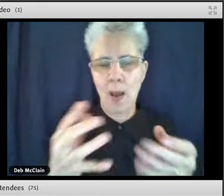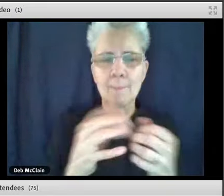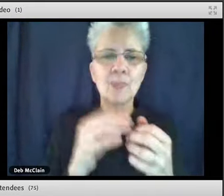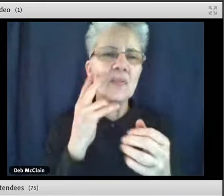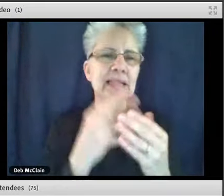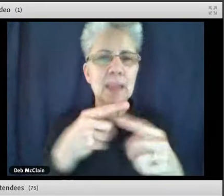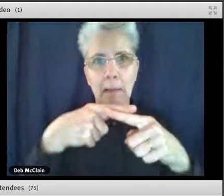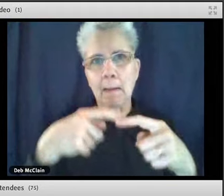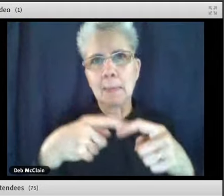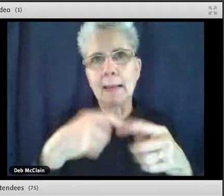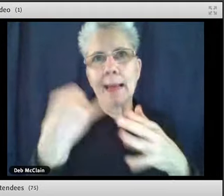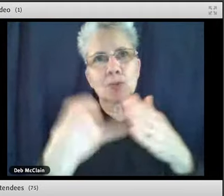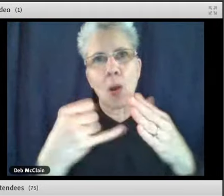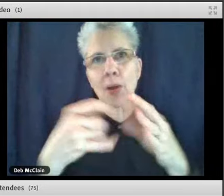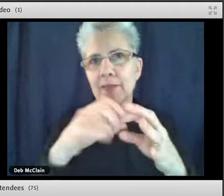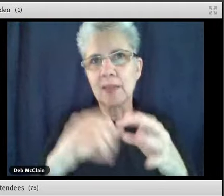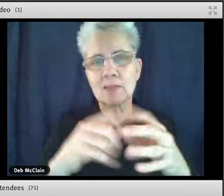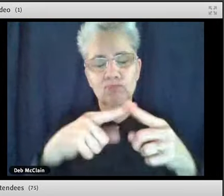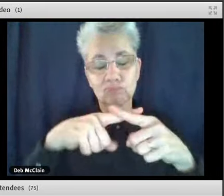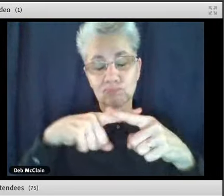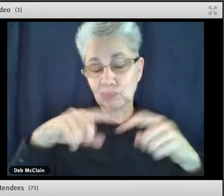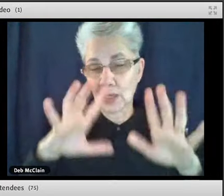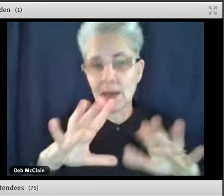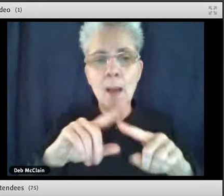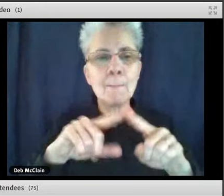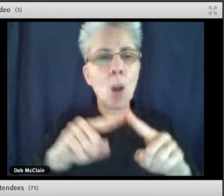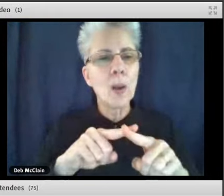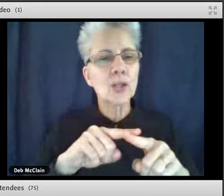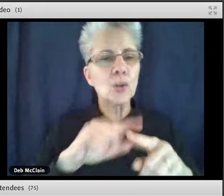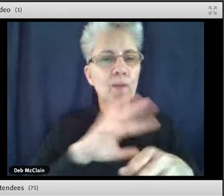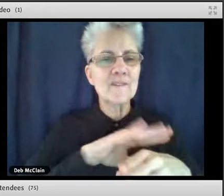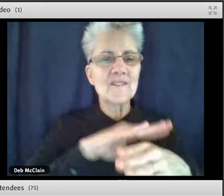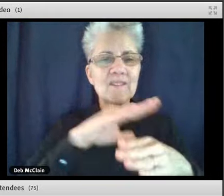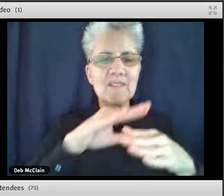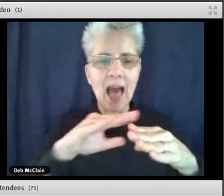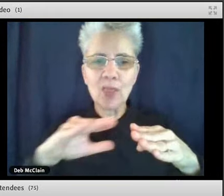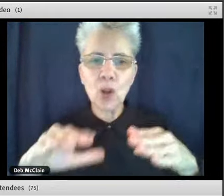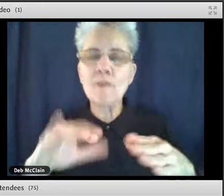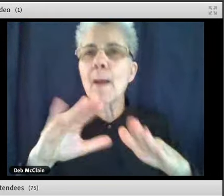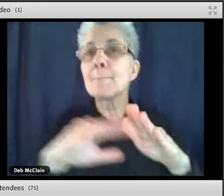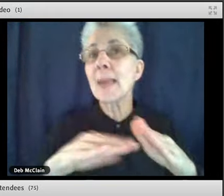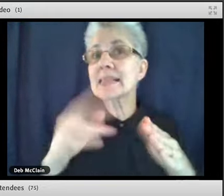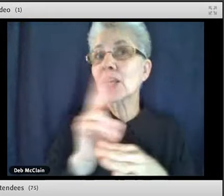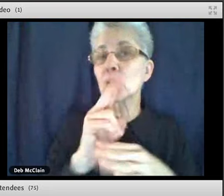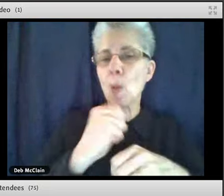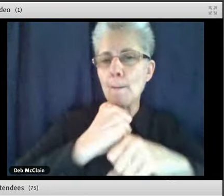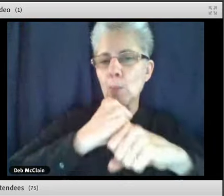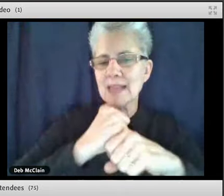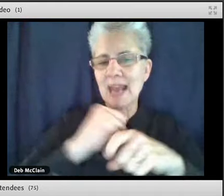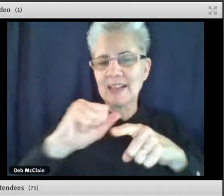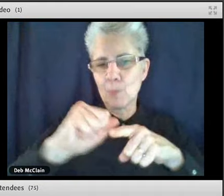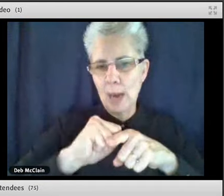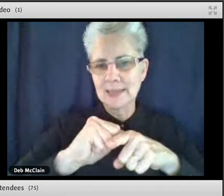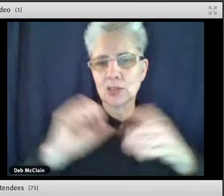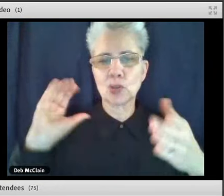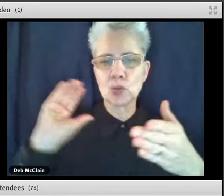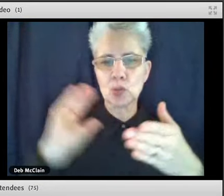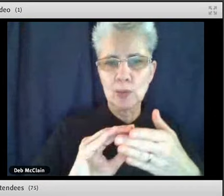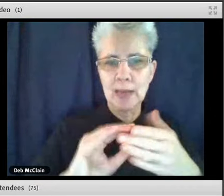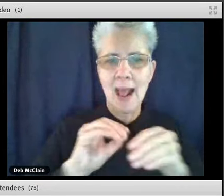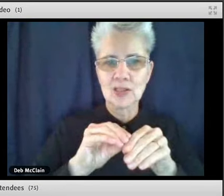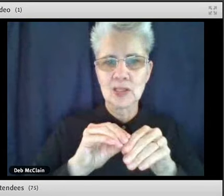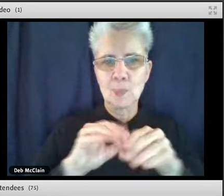drawings of this. When you flatten the curve, you're basically using protective practices to slow the rate of COVID-19. So